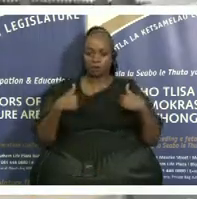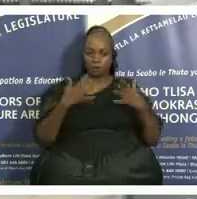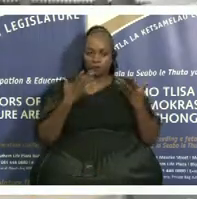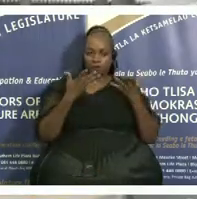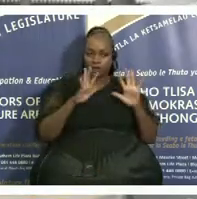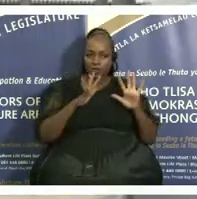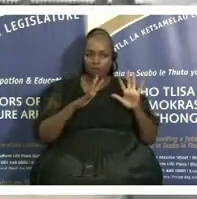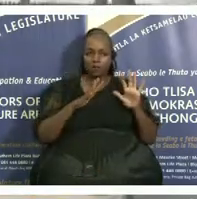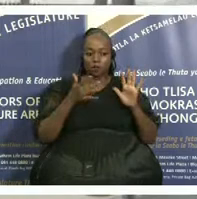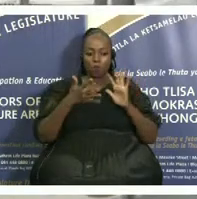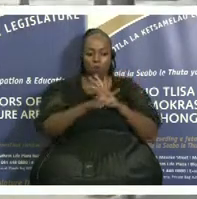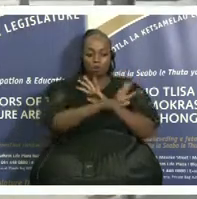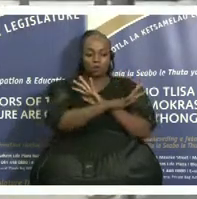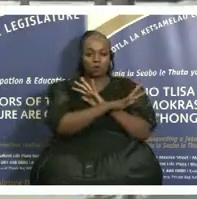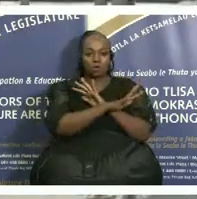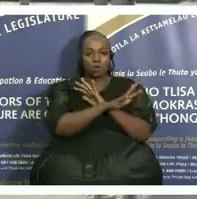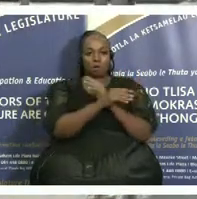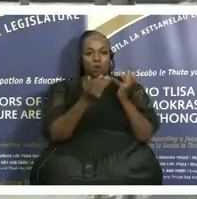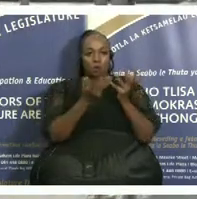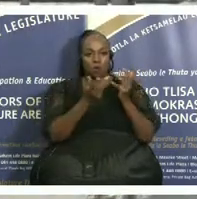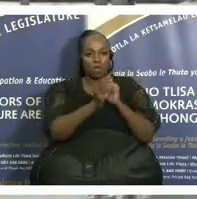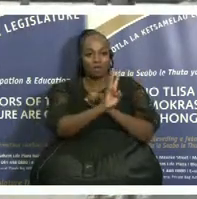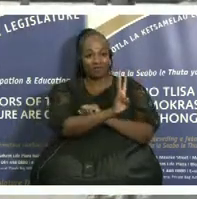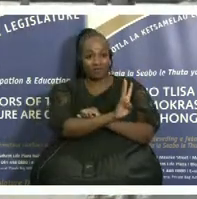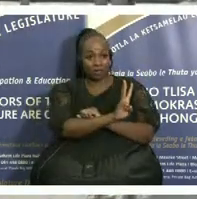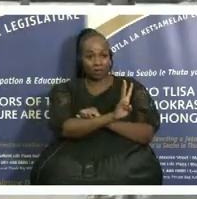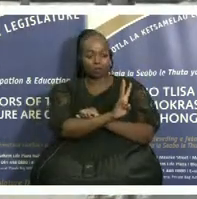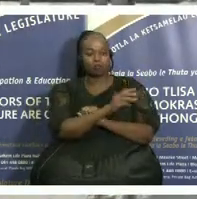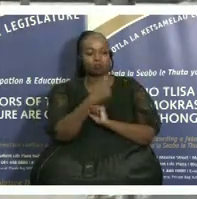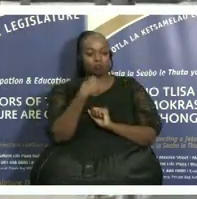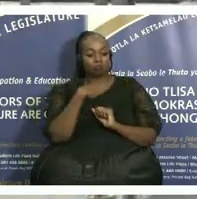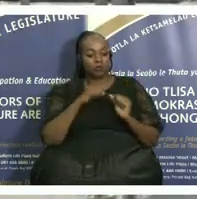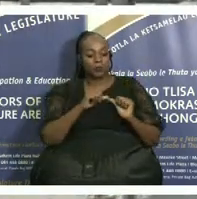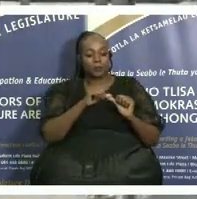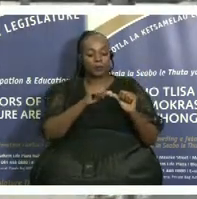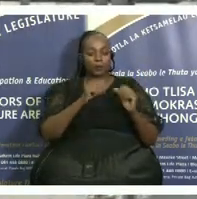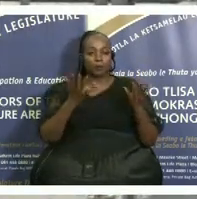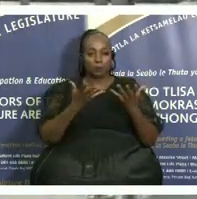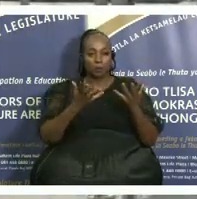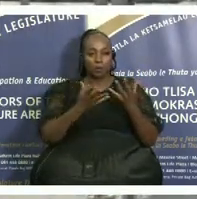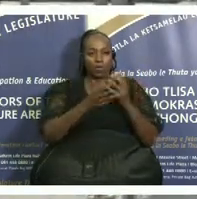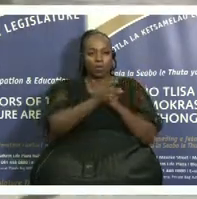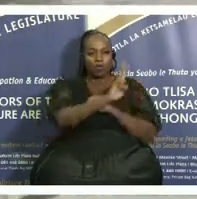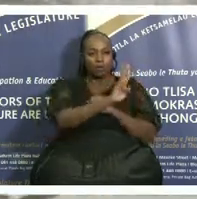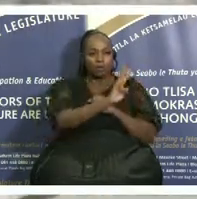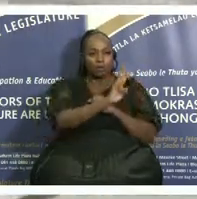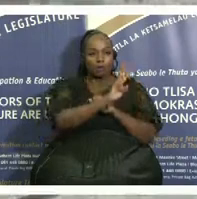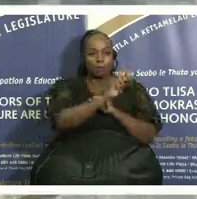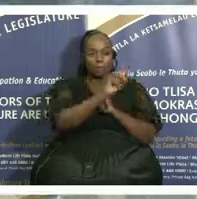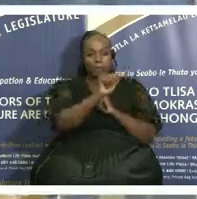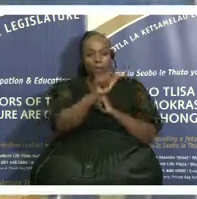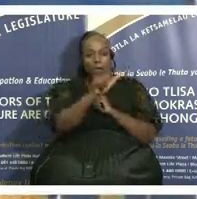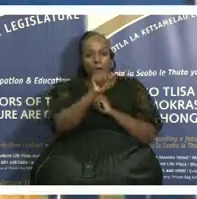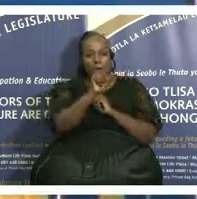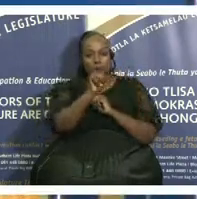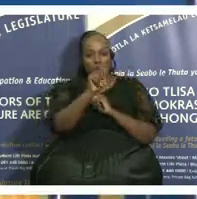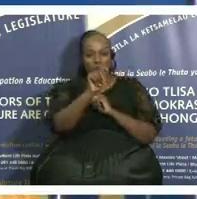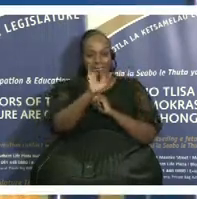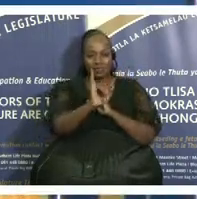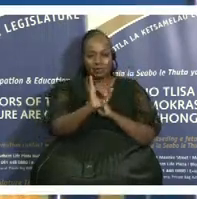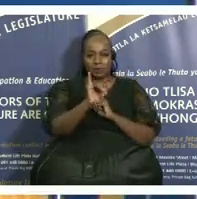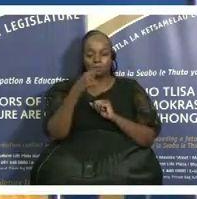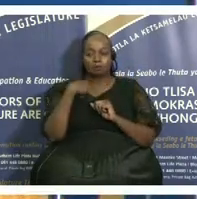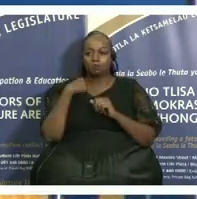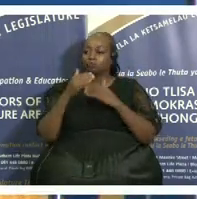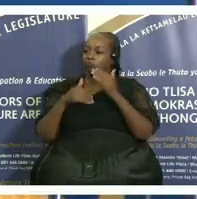wastewater treatment plant in Machabe and will soon commence in Maludapofu. Our prosperity is dependent